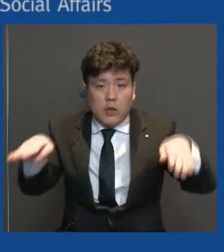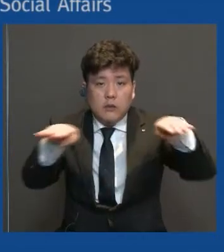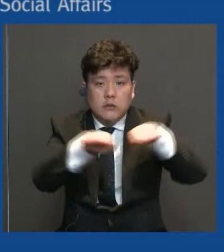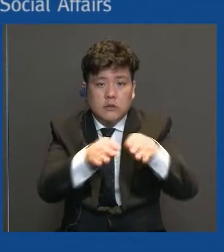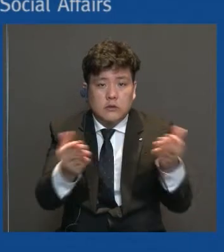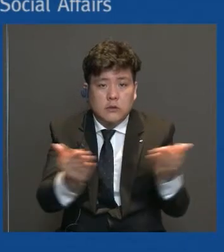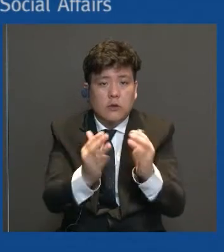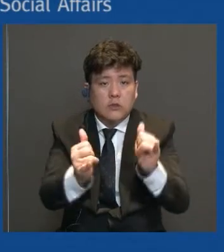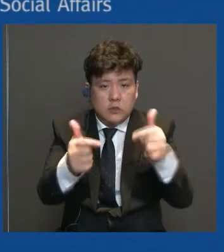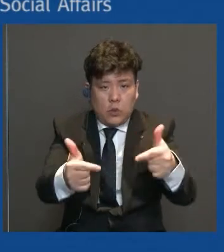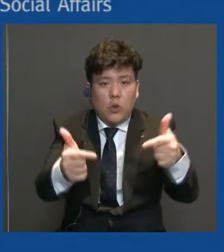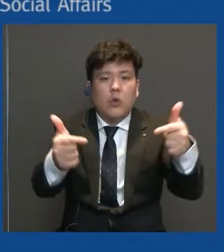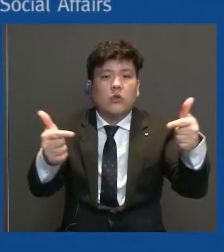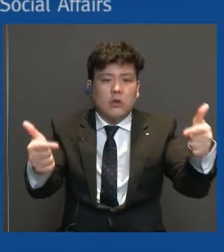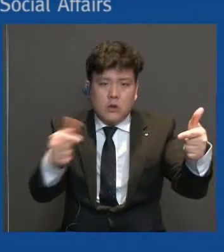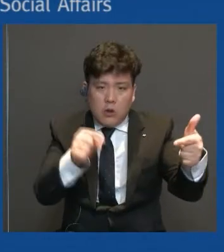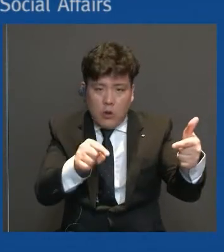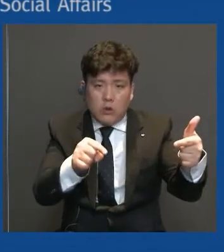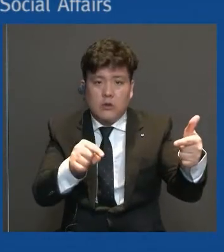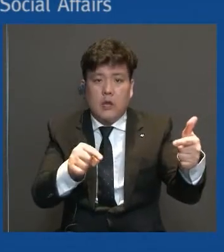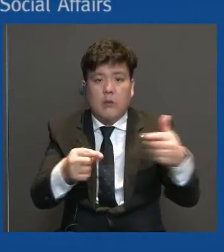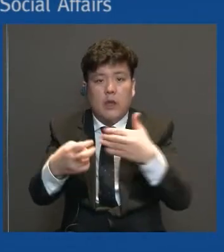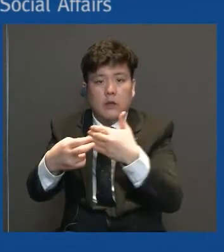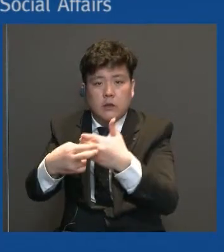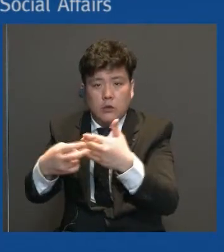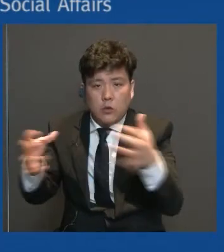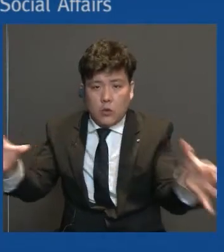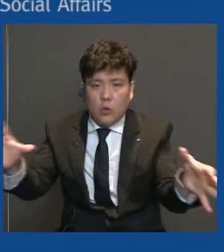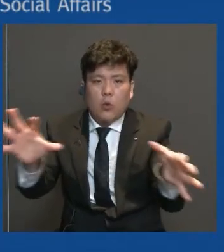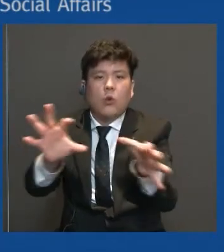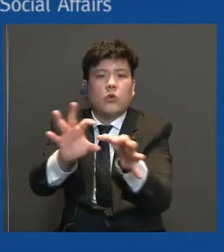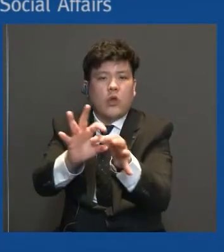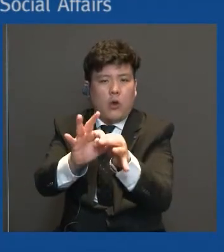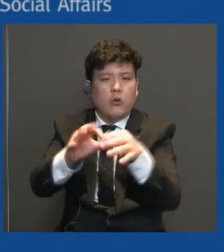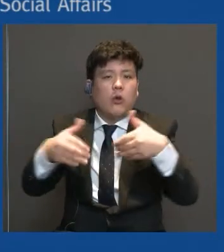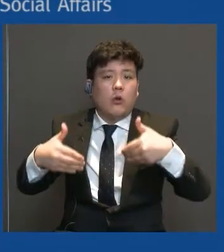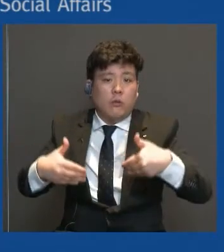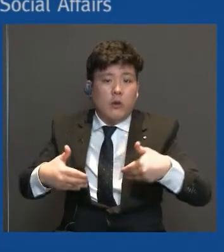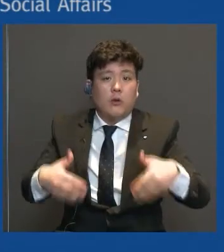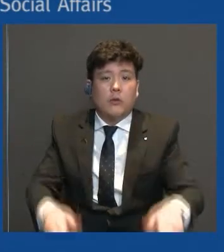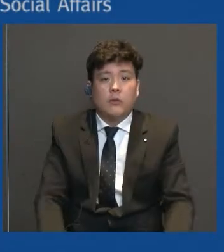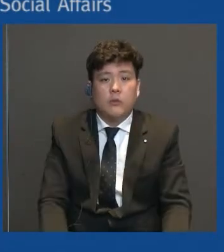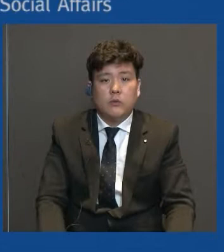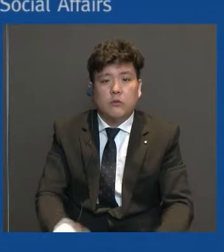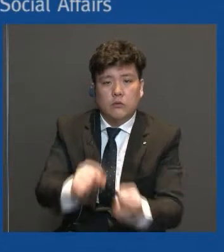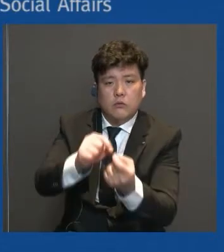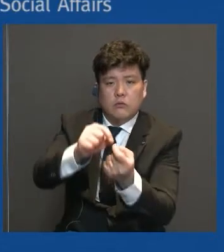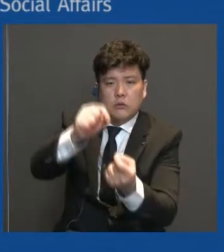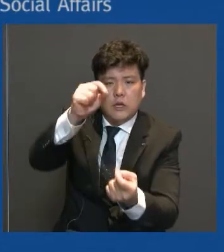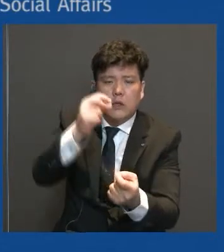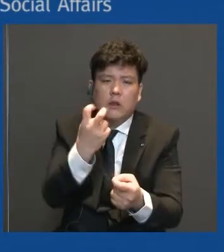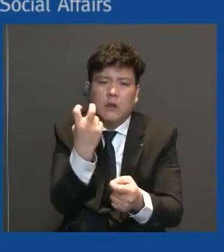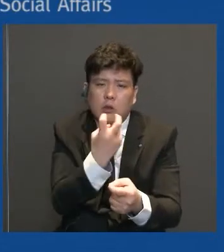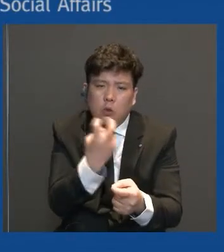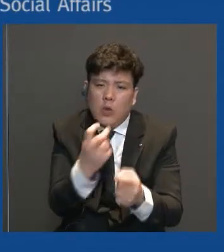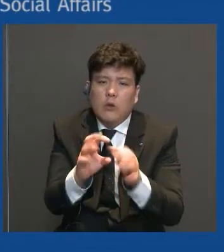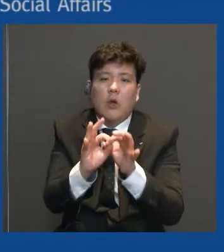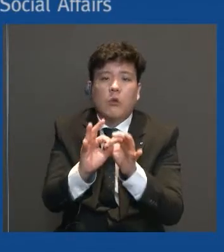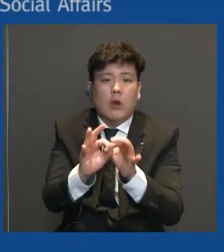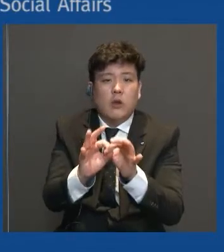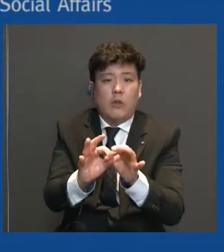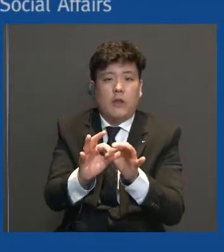the pre-existing systematic problems in the long-term care system, such